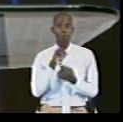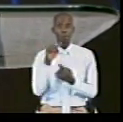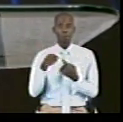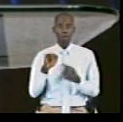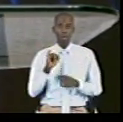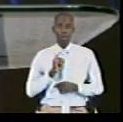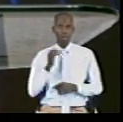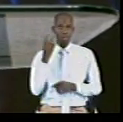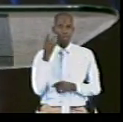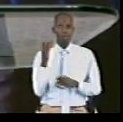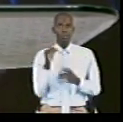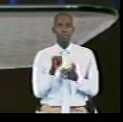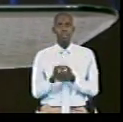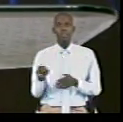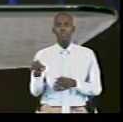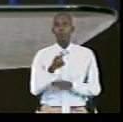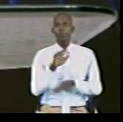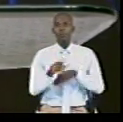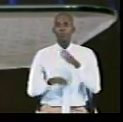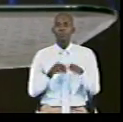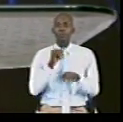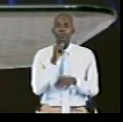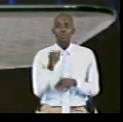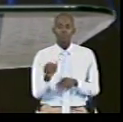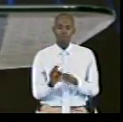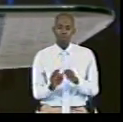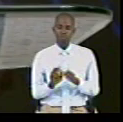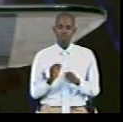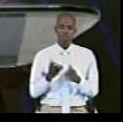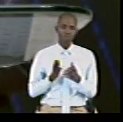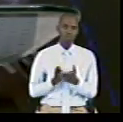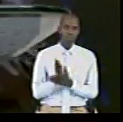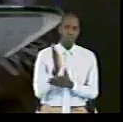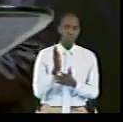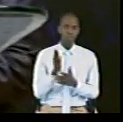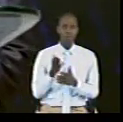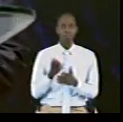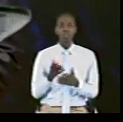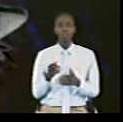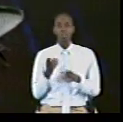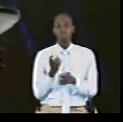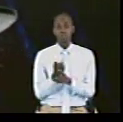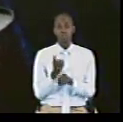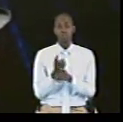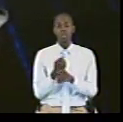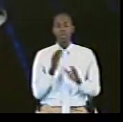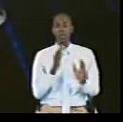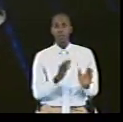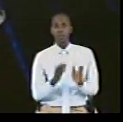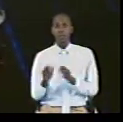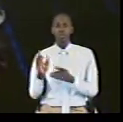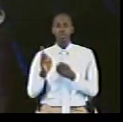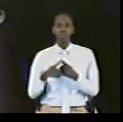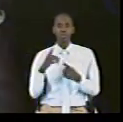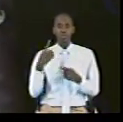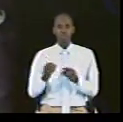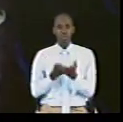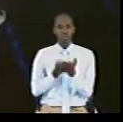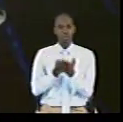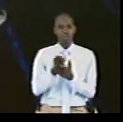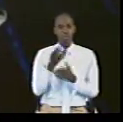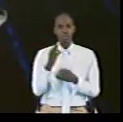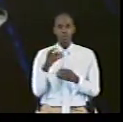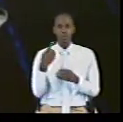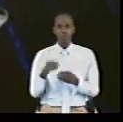they walked not uprightly according to the truth of the gospel, I